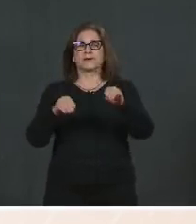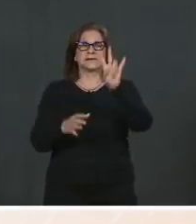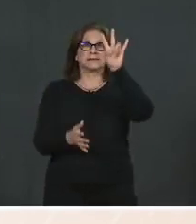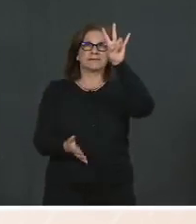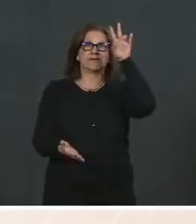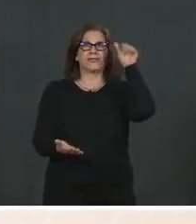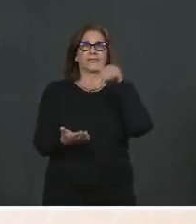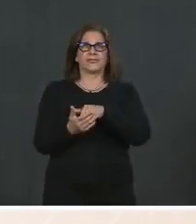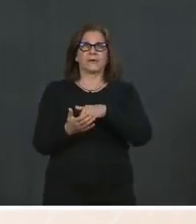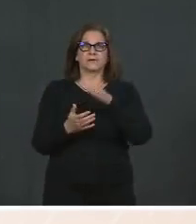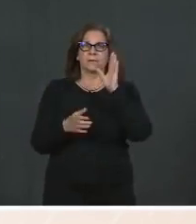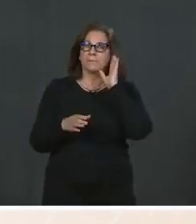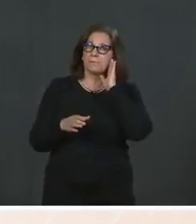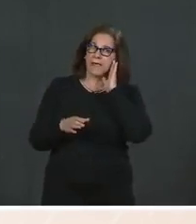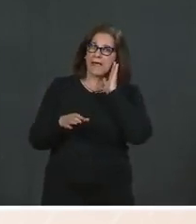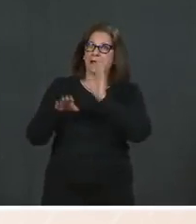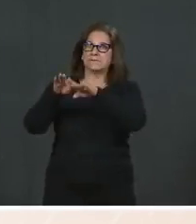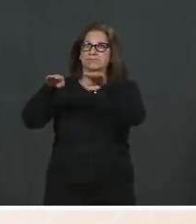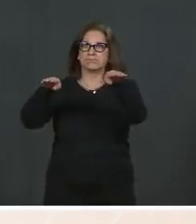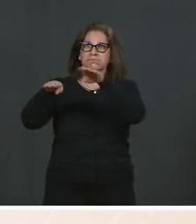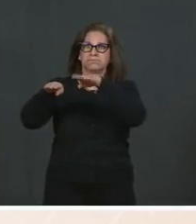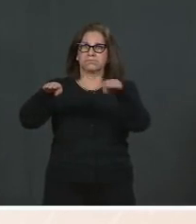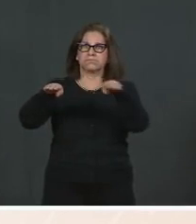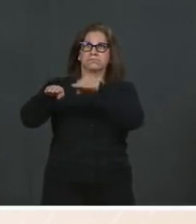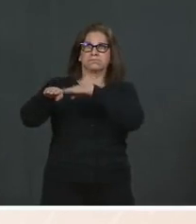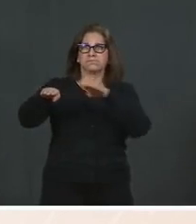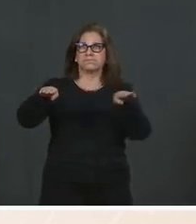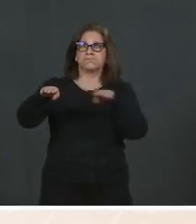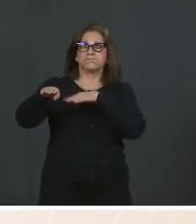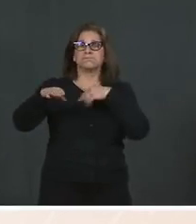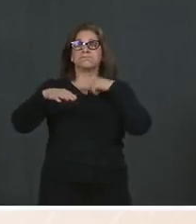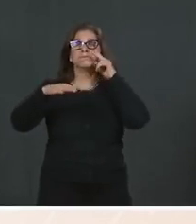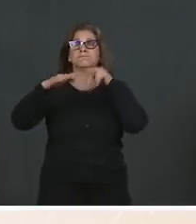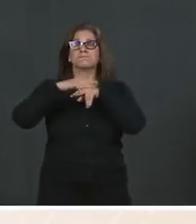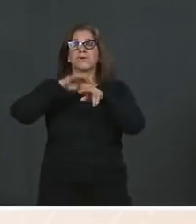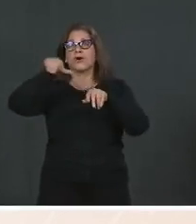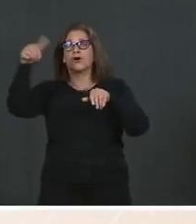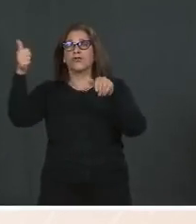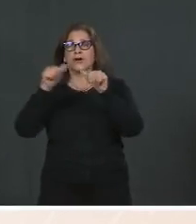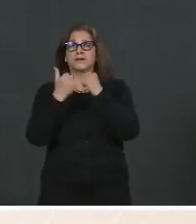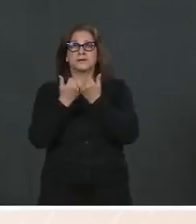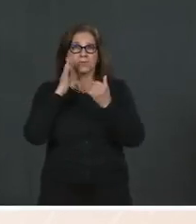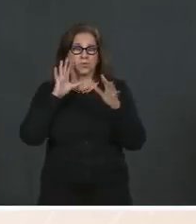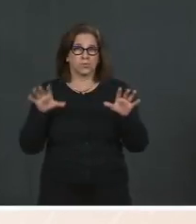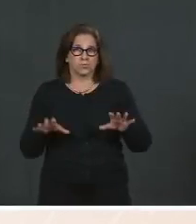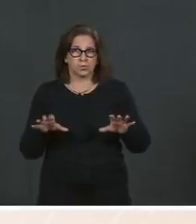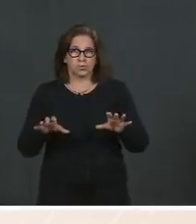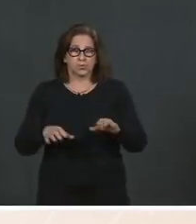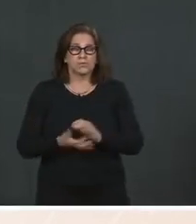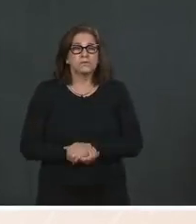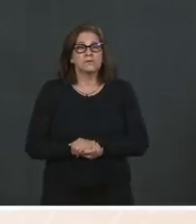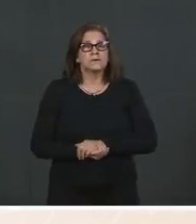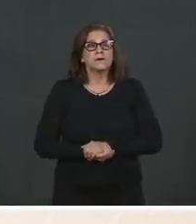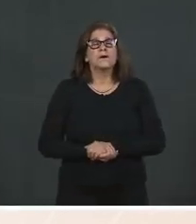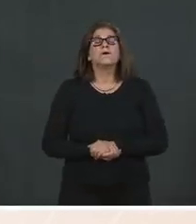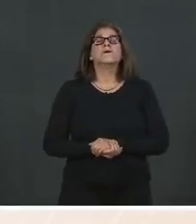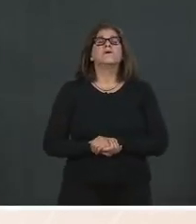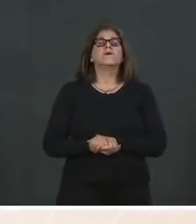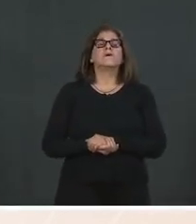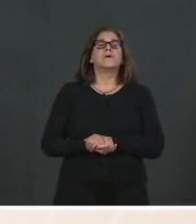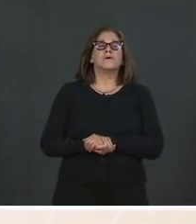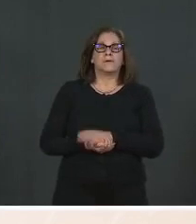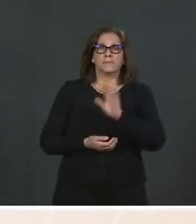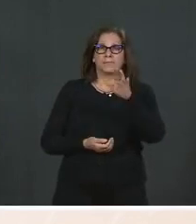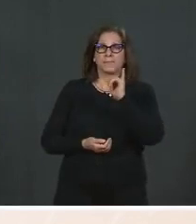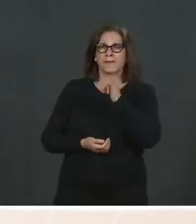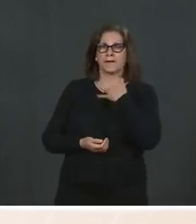ahead. Thanks, Jen. Just a couple of follow-ups. On the commission, there was some talk that that would be among the first things that he did in his first week or two in office. Did something happen that